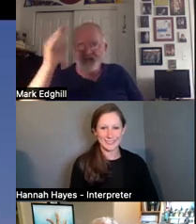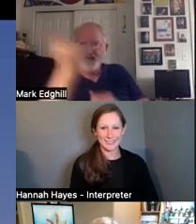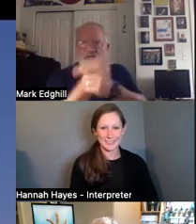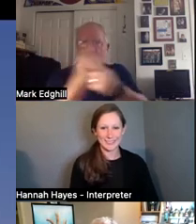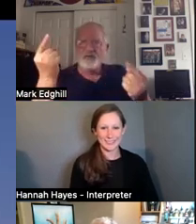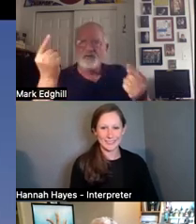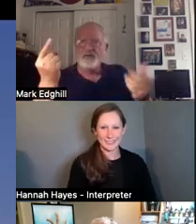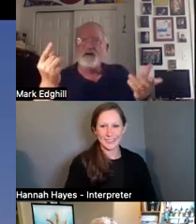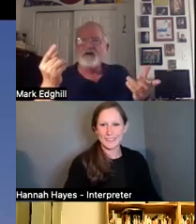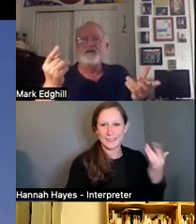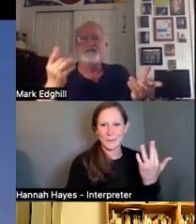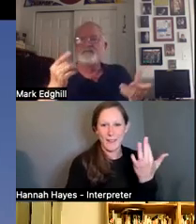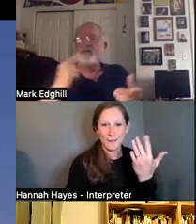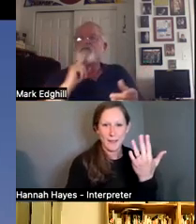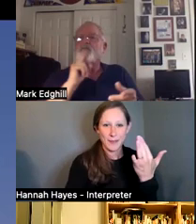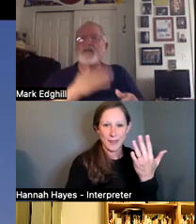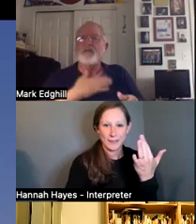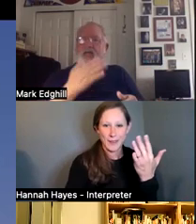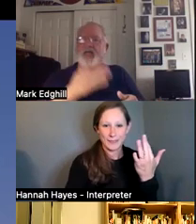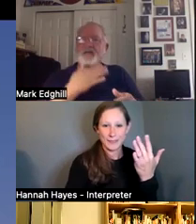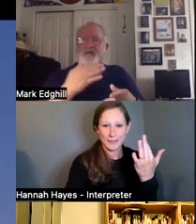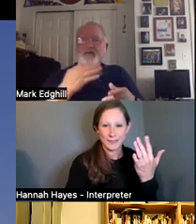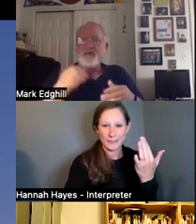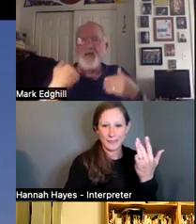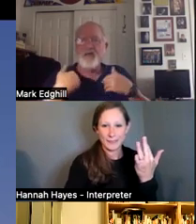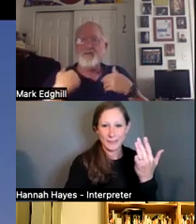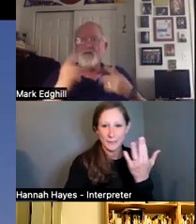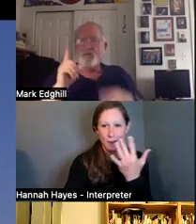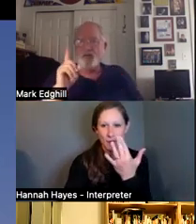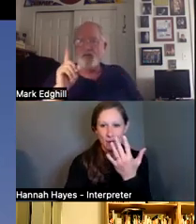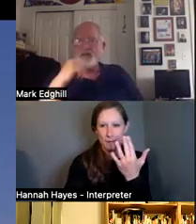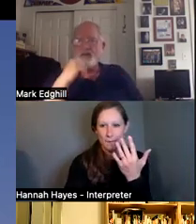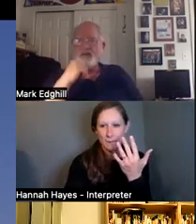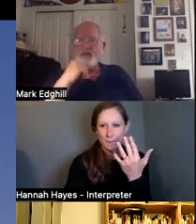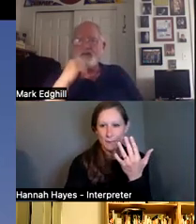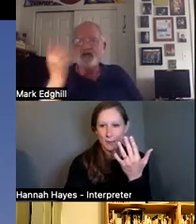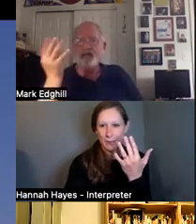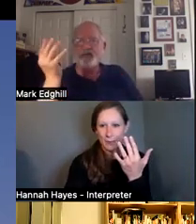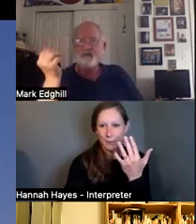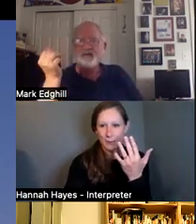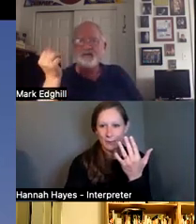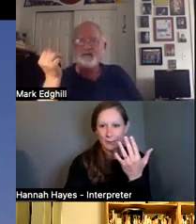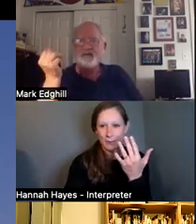Hello, everyone. I'm really happy to. Okay.